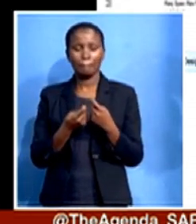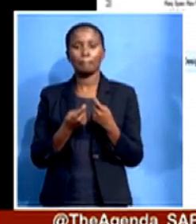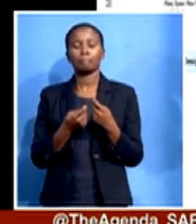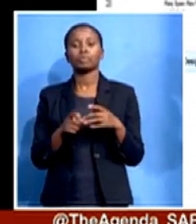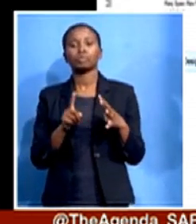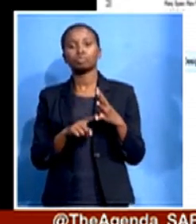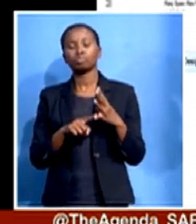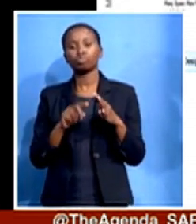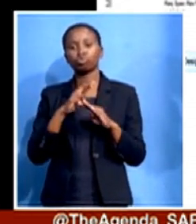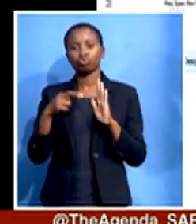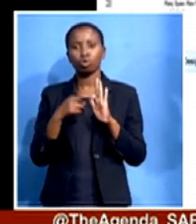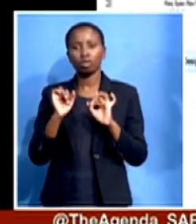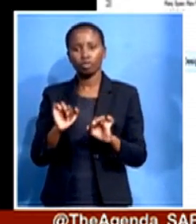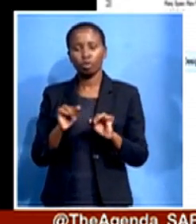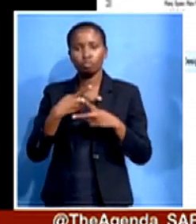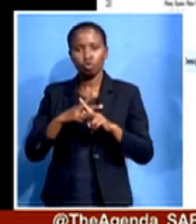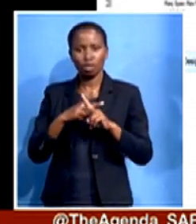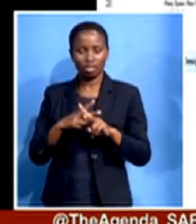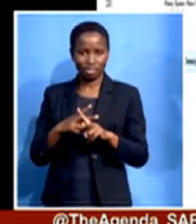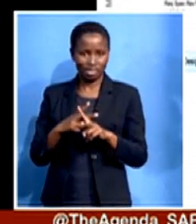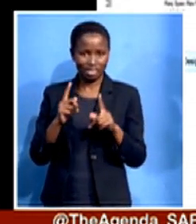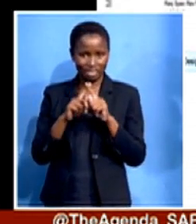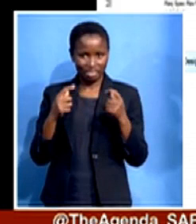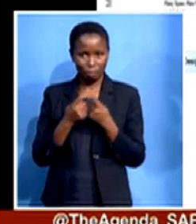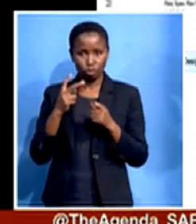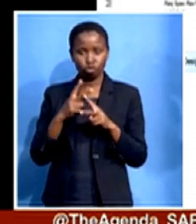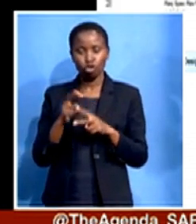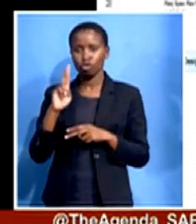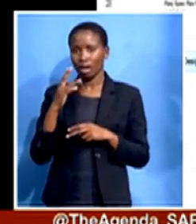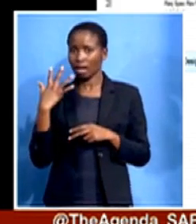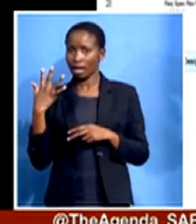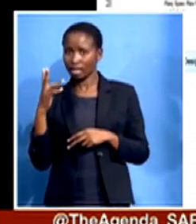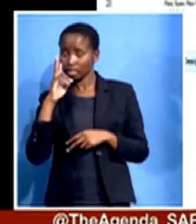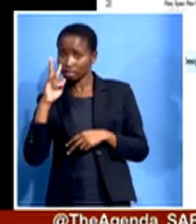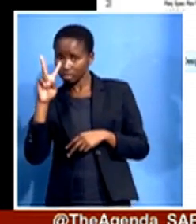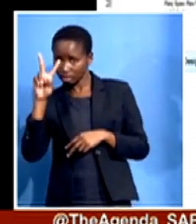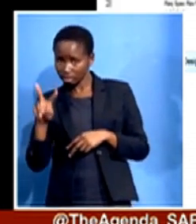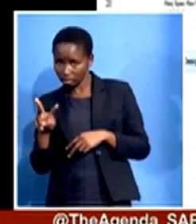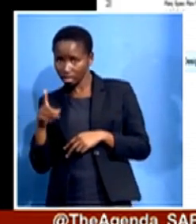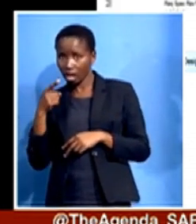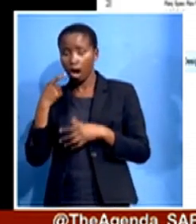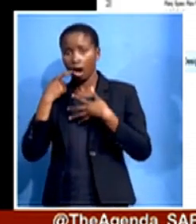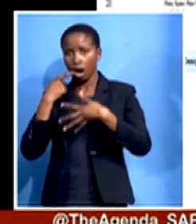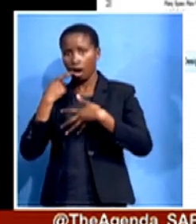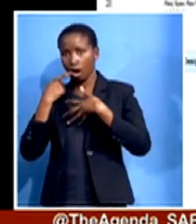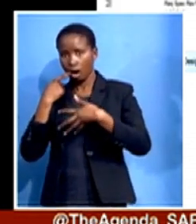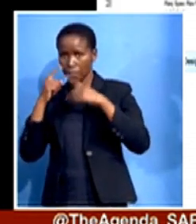on the right-hand side, you can actually see the actual ventilator that was developed by this